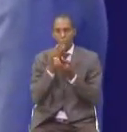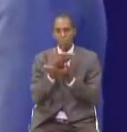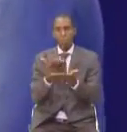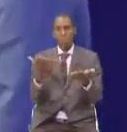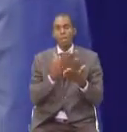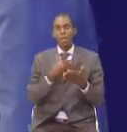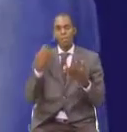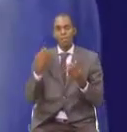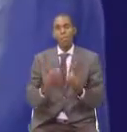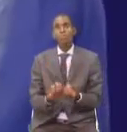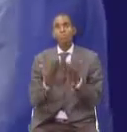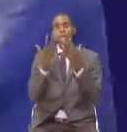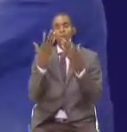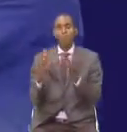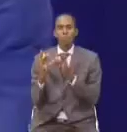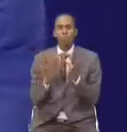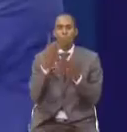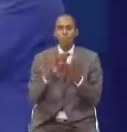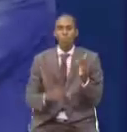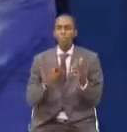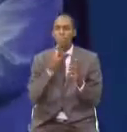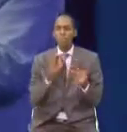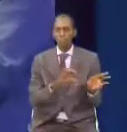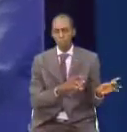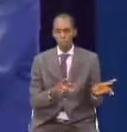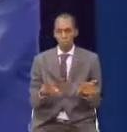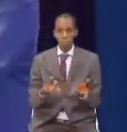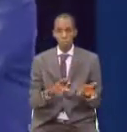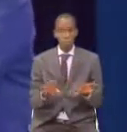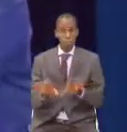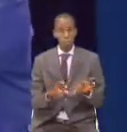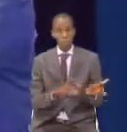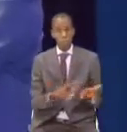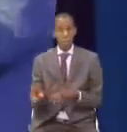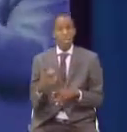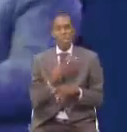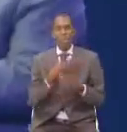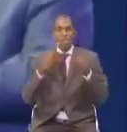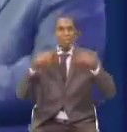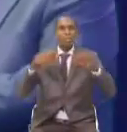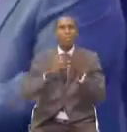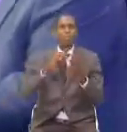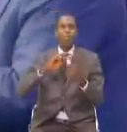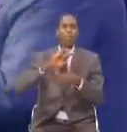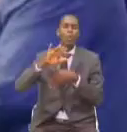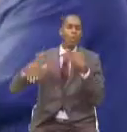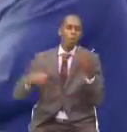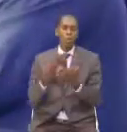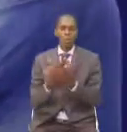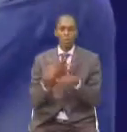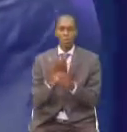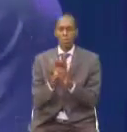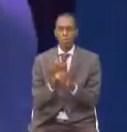of Jesus, what is done already, proclaim that to every creature. And then it says in verse